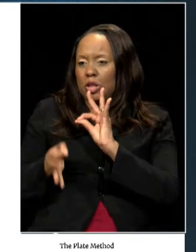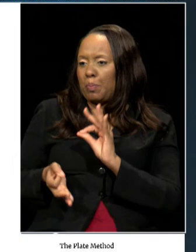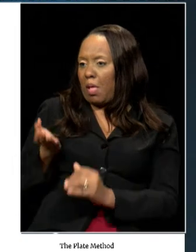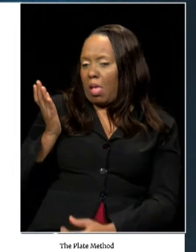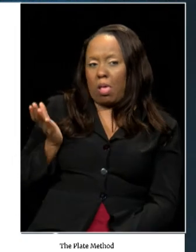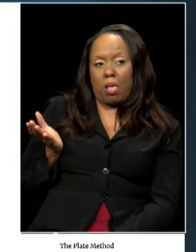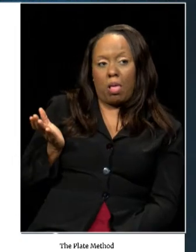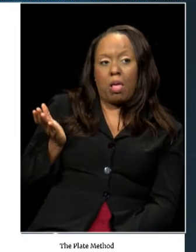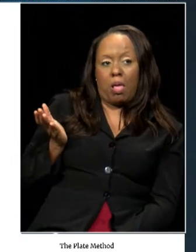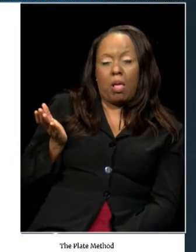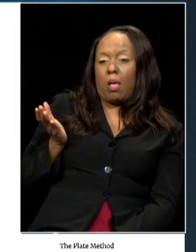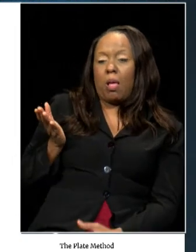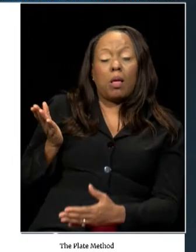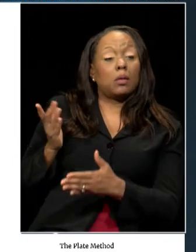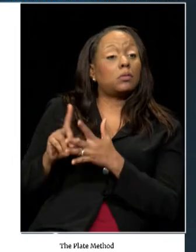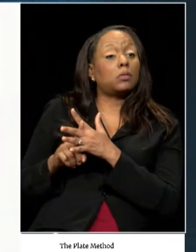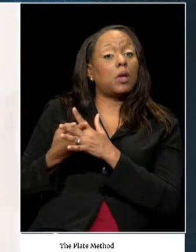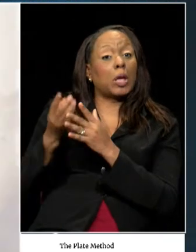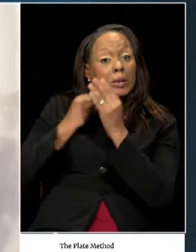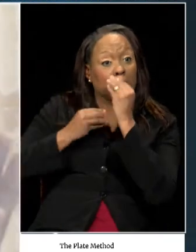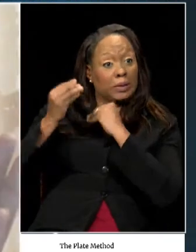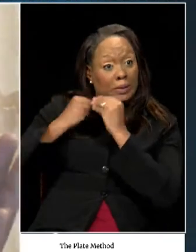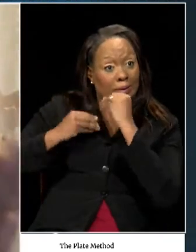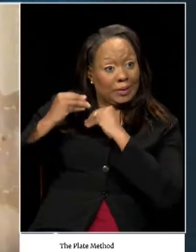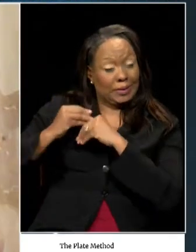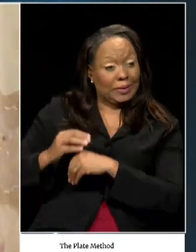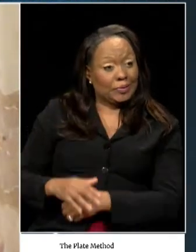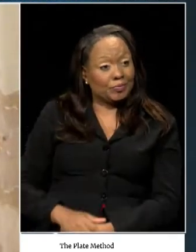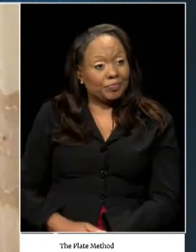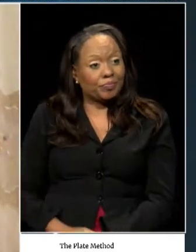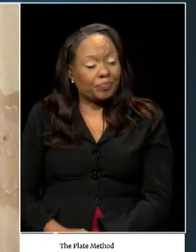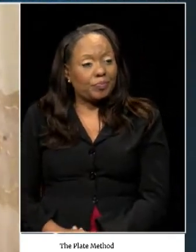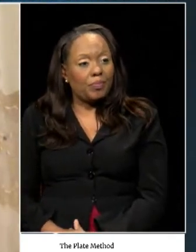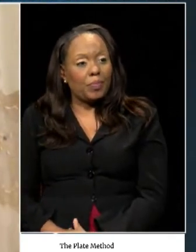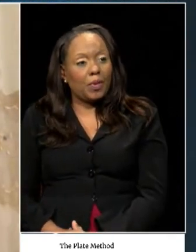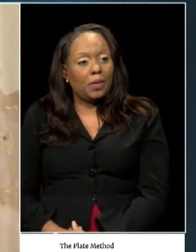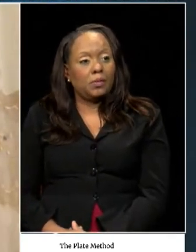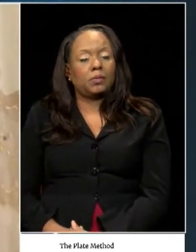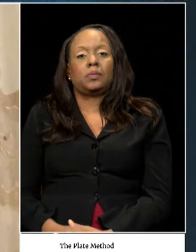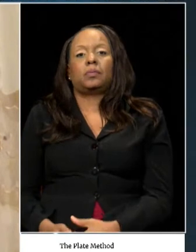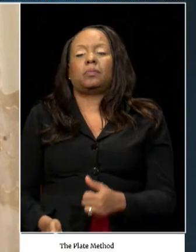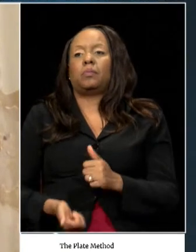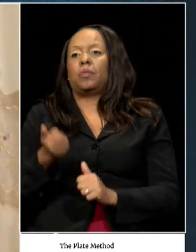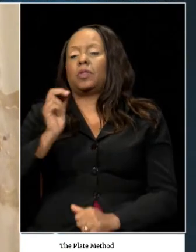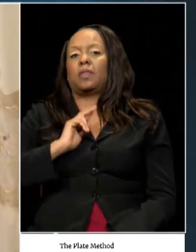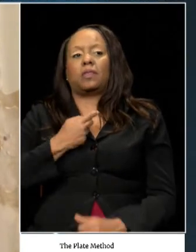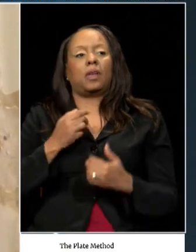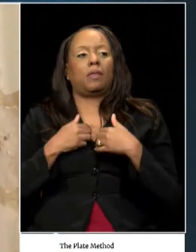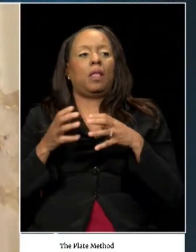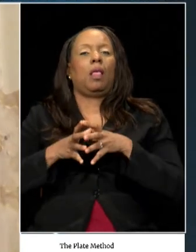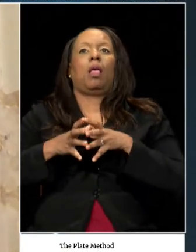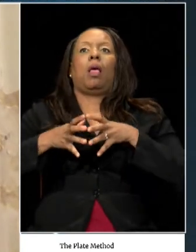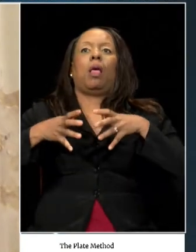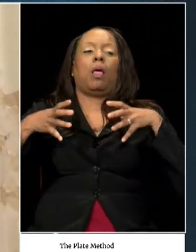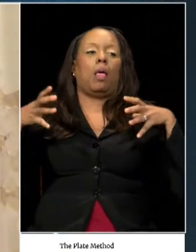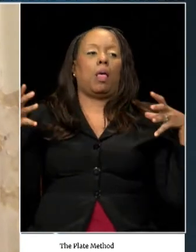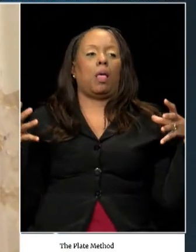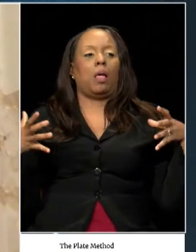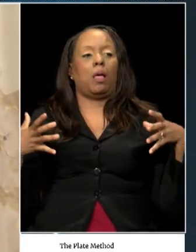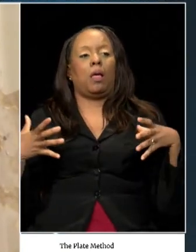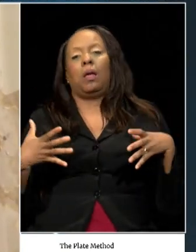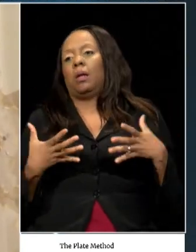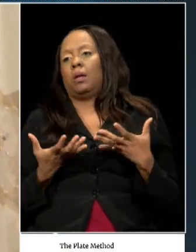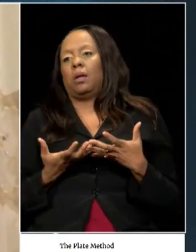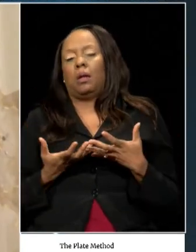us to start to eat. Majority of us have a lot of carbohydrate on our plate. So half of our plate is usually